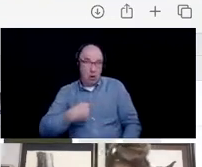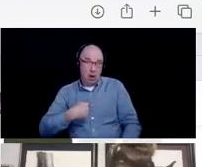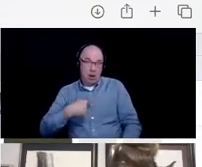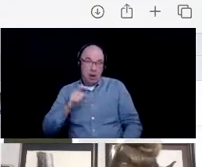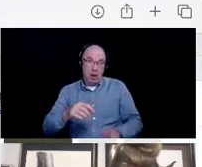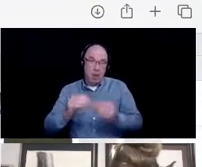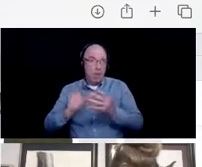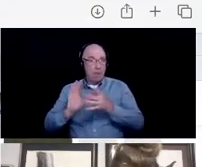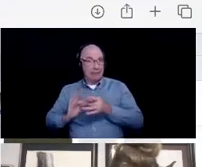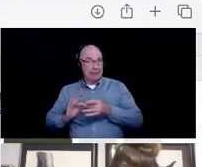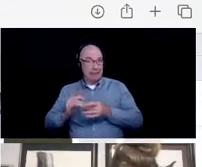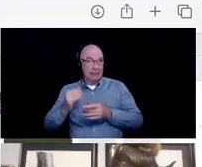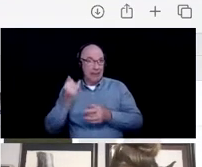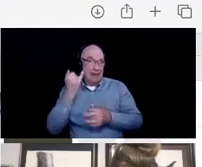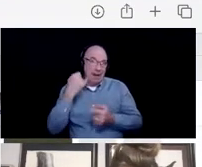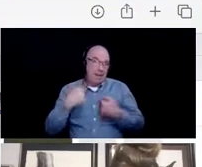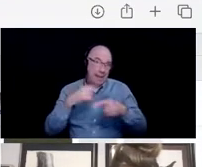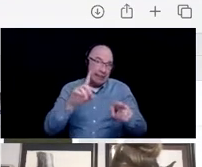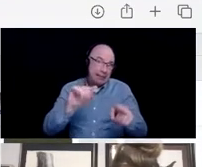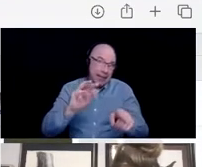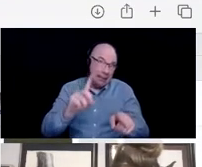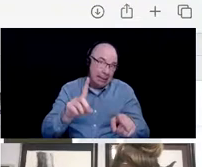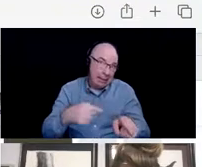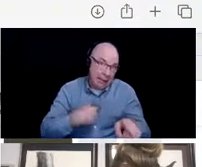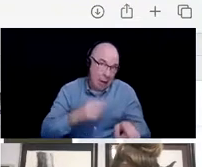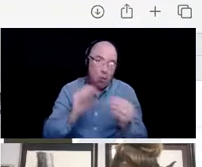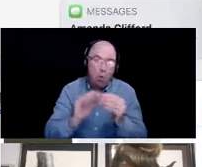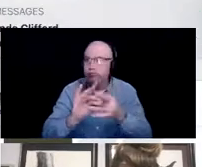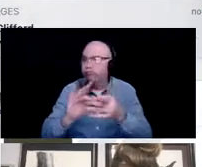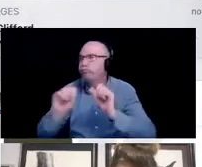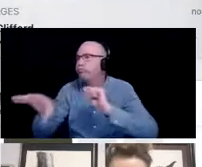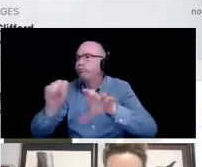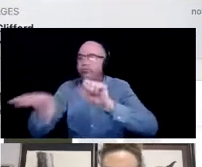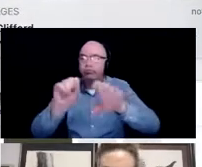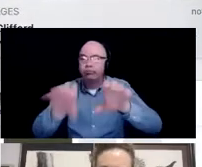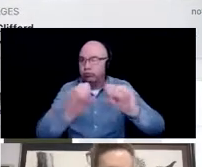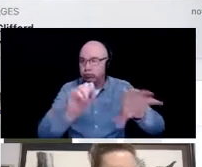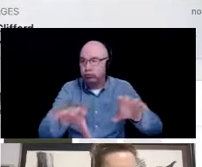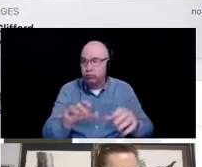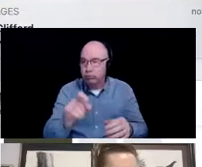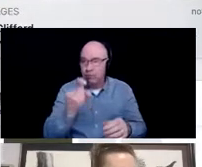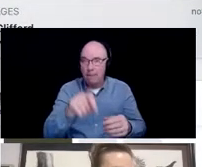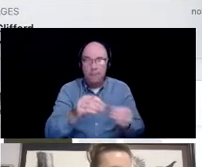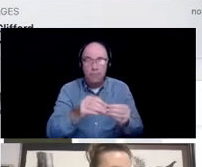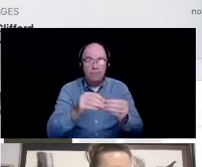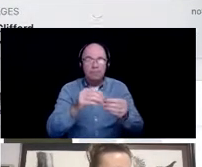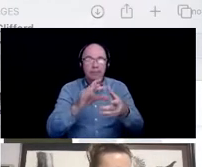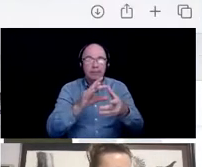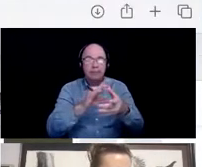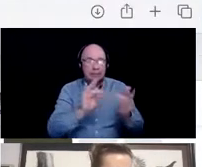more messages. If I was Diamond Me, I would be sending a lot of messages out. So to send messages, I need to expand my